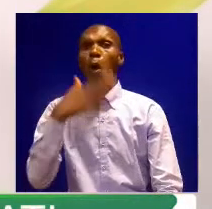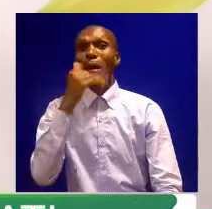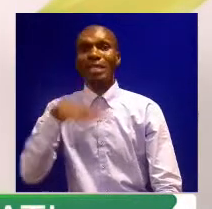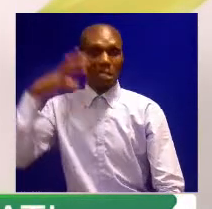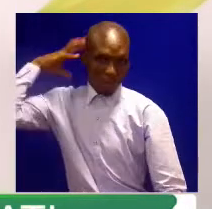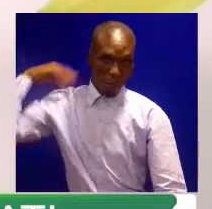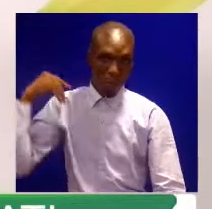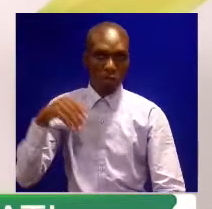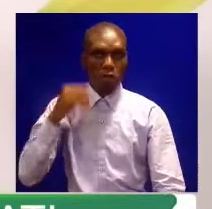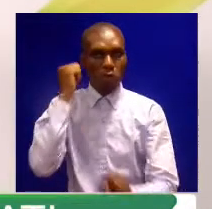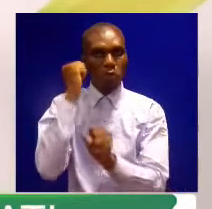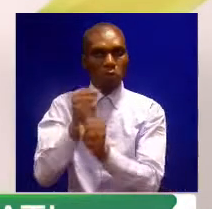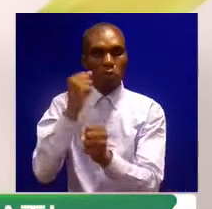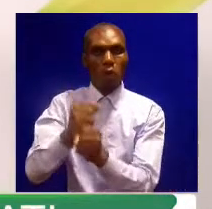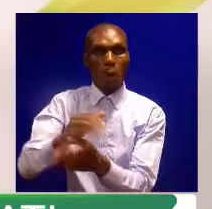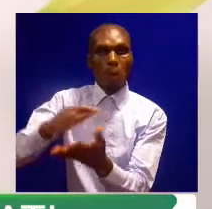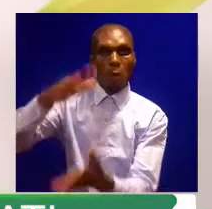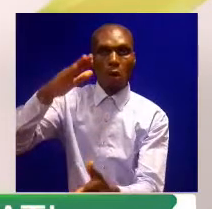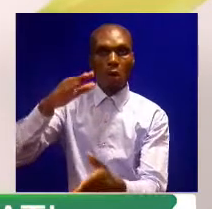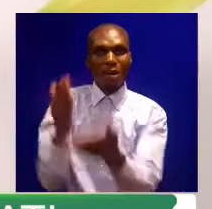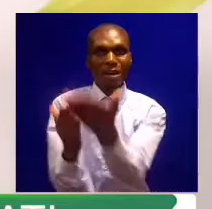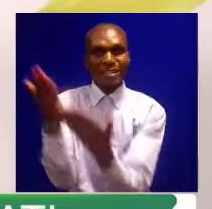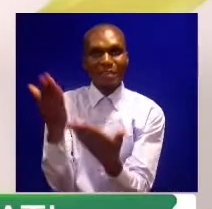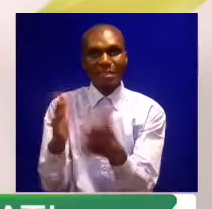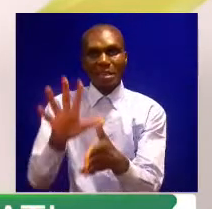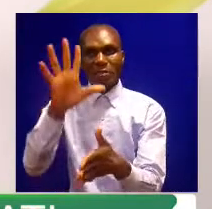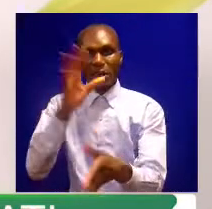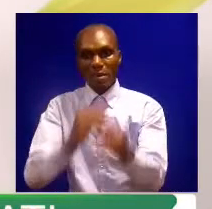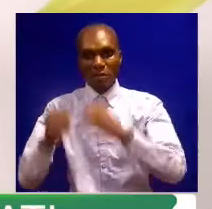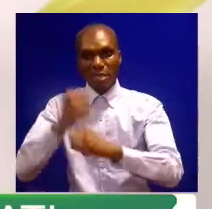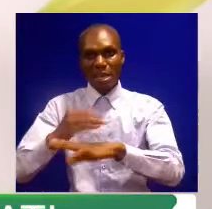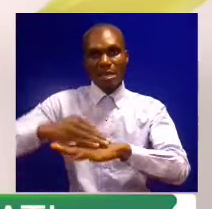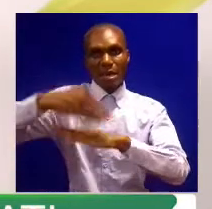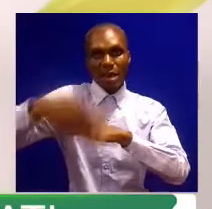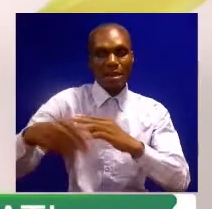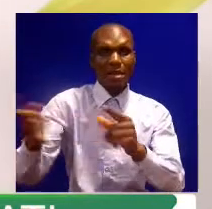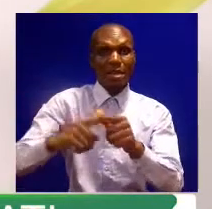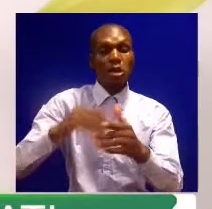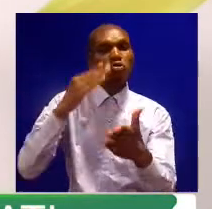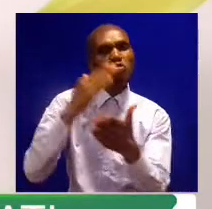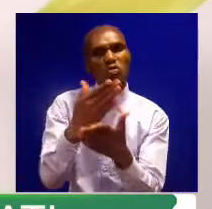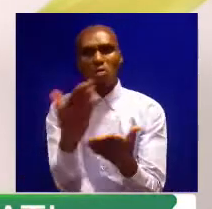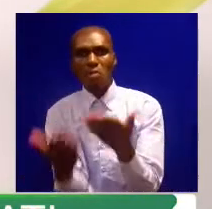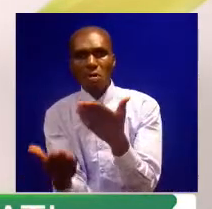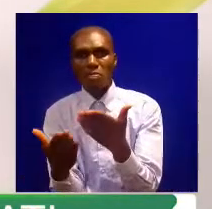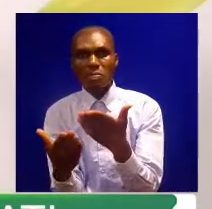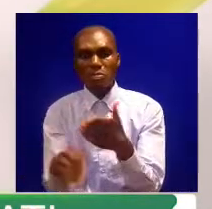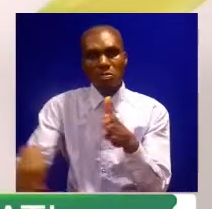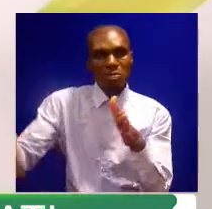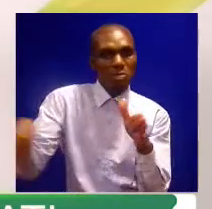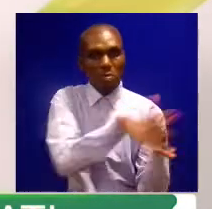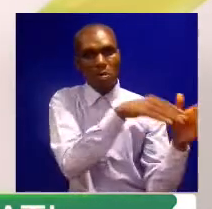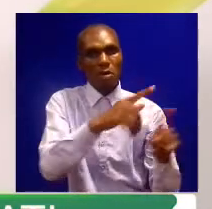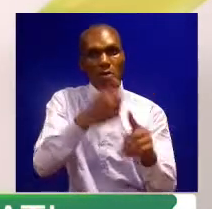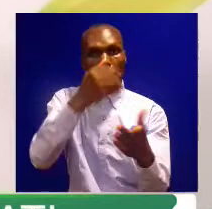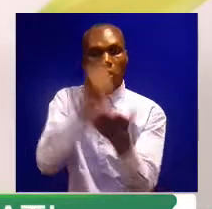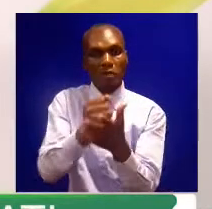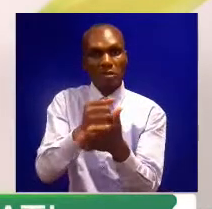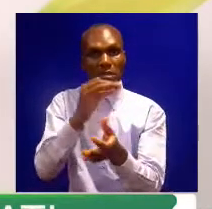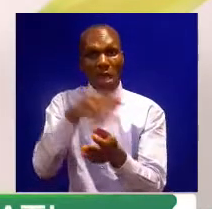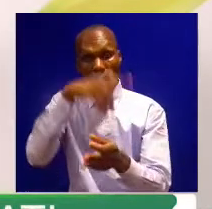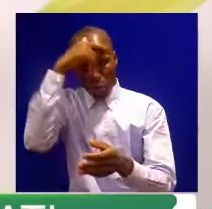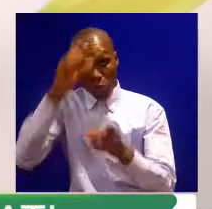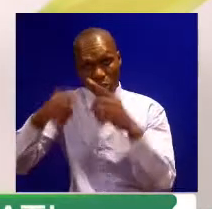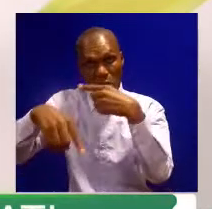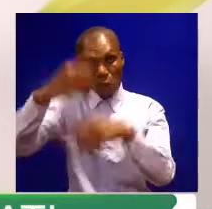ya yunebwenerate ase miyake tane ribosio ase no nyana bate babuna na bo arachi ko mu rusia bisi aso ko mu bwaso bachori bu mwaka